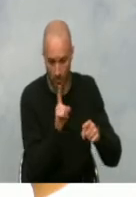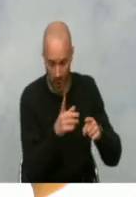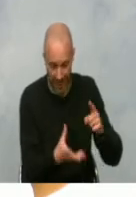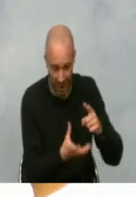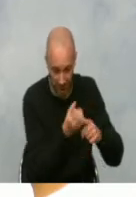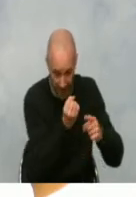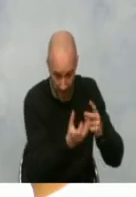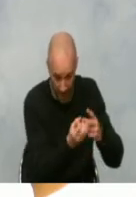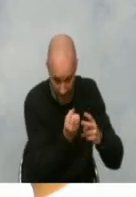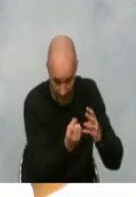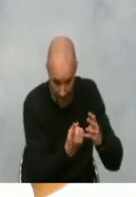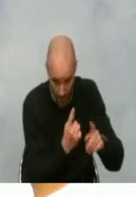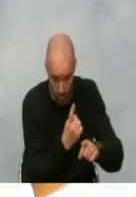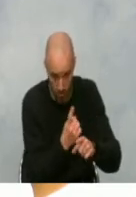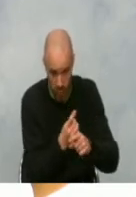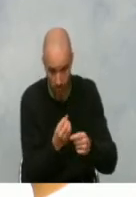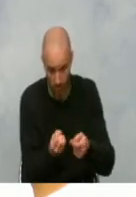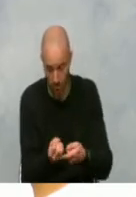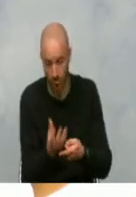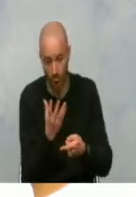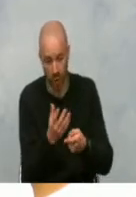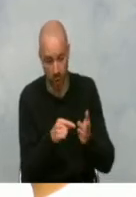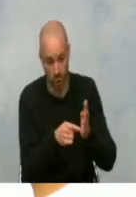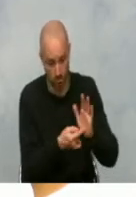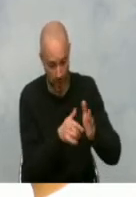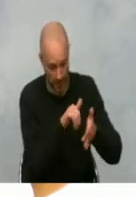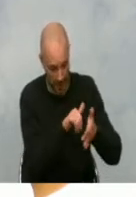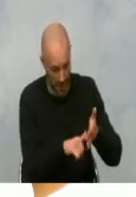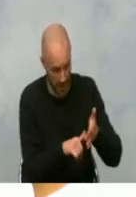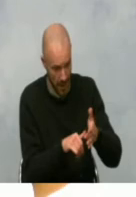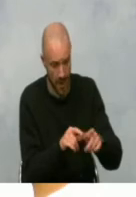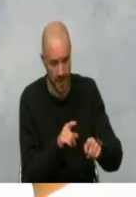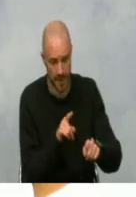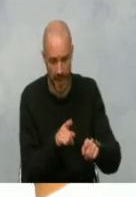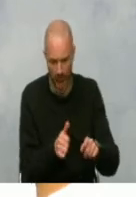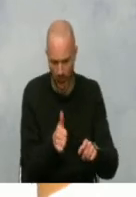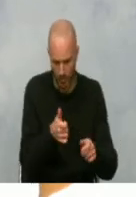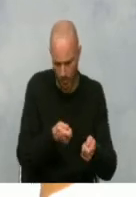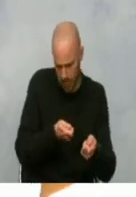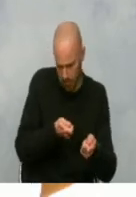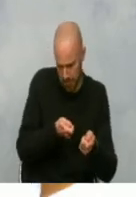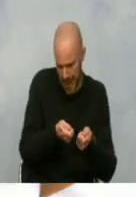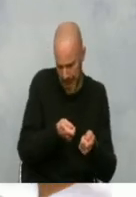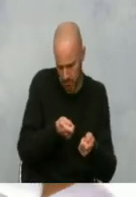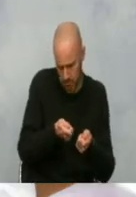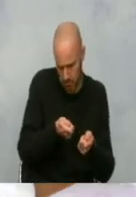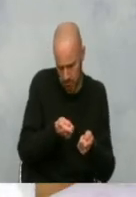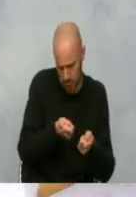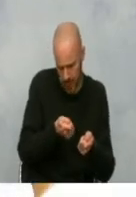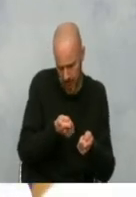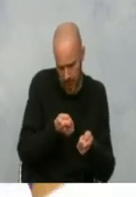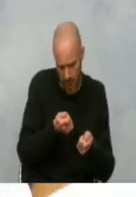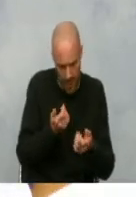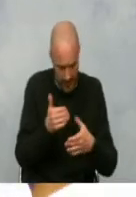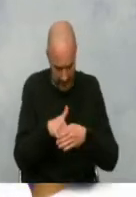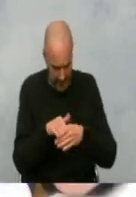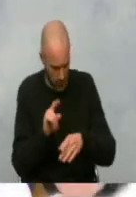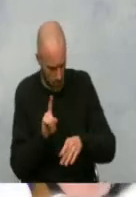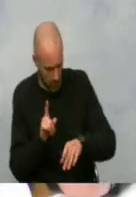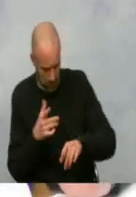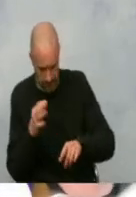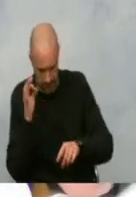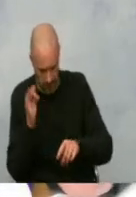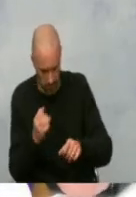costs which have been shown in the paper, but how those could be managed, right, within what the Council does. And